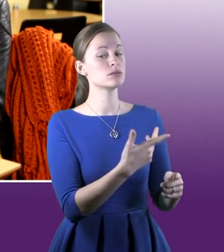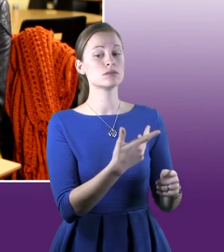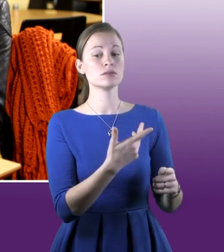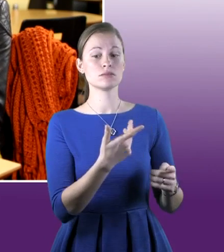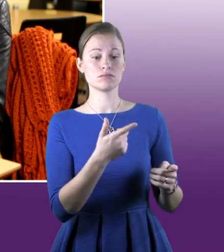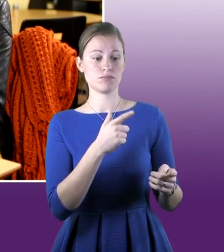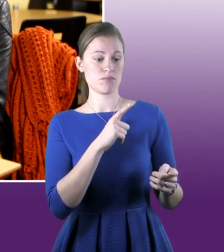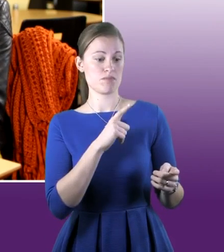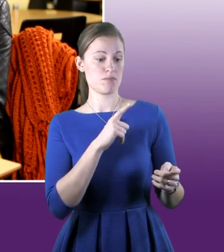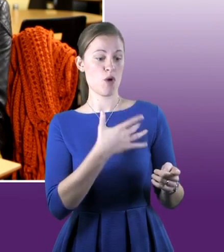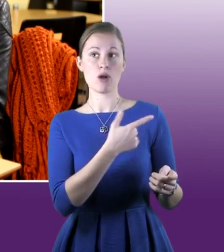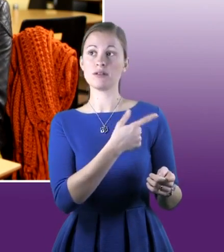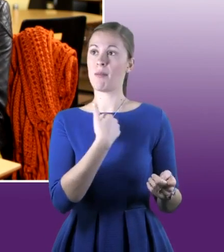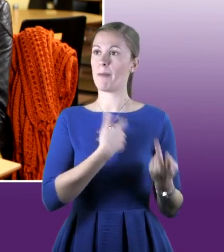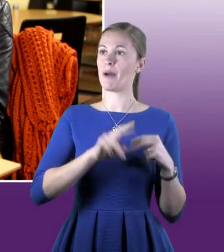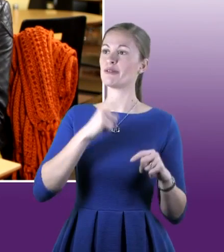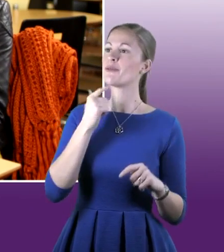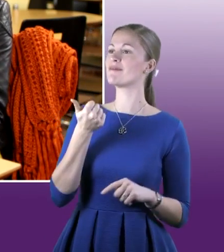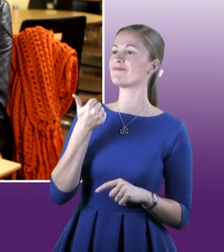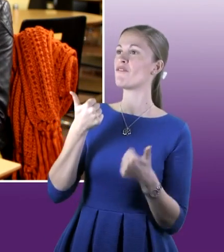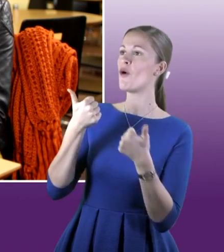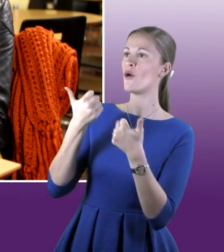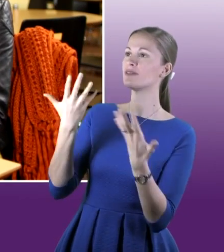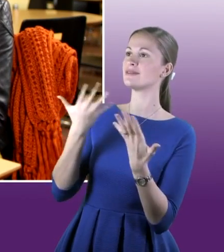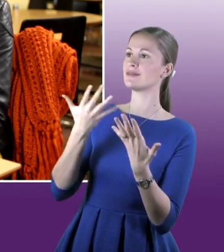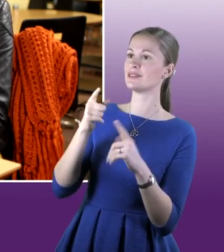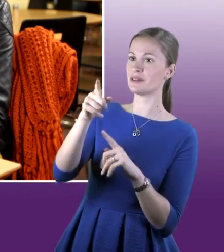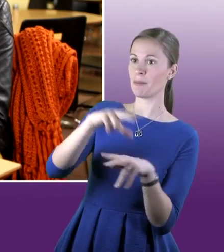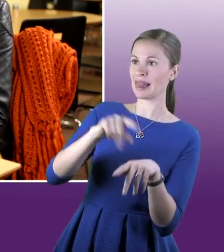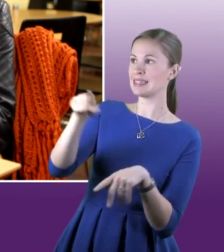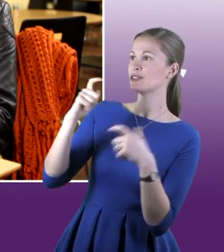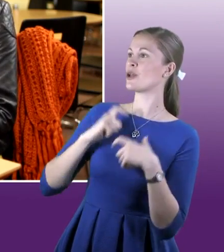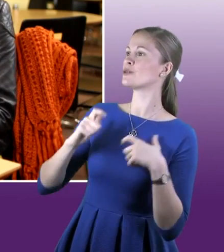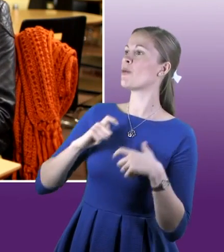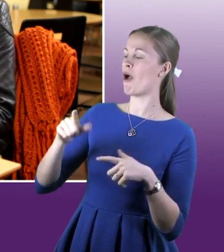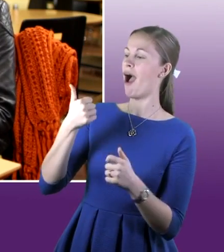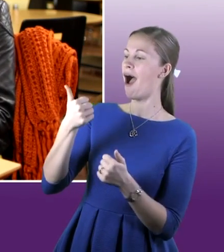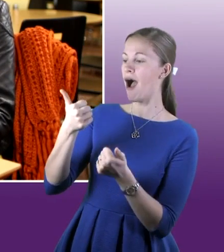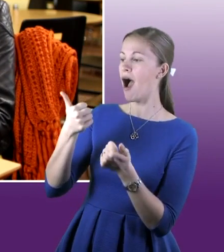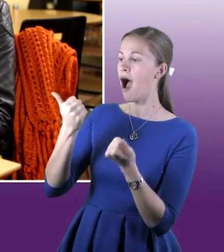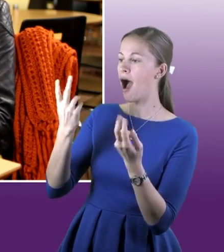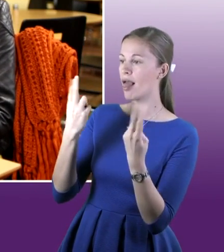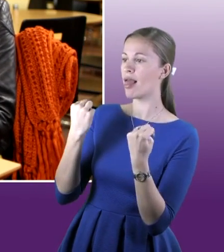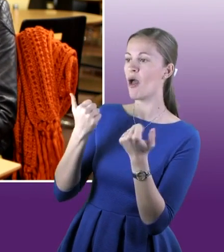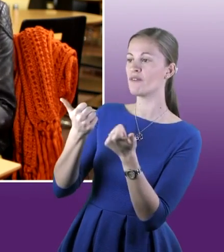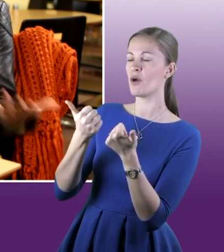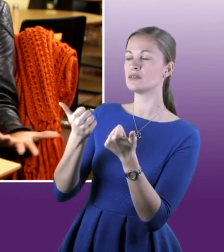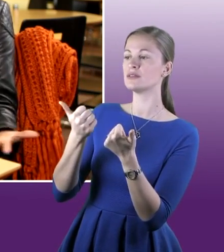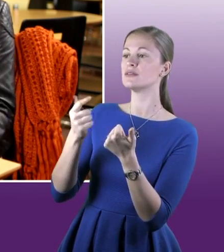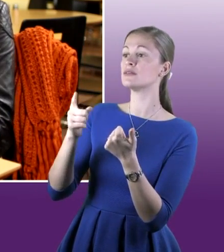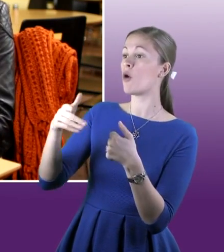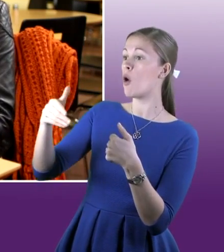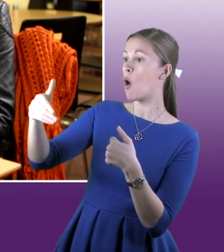say yes, of course, to police and social people. But the minute they get me on my own,